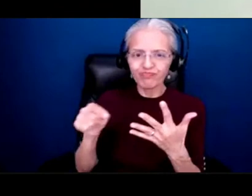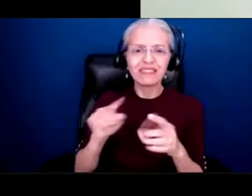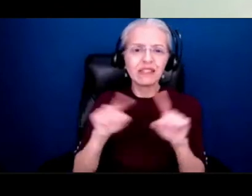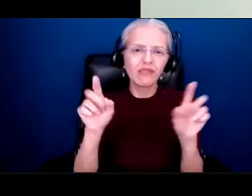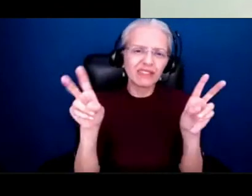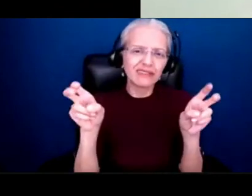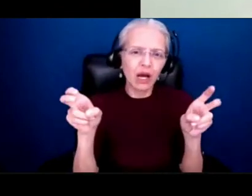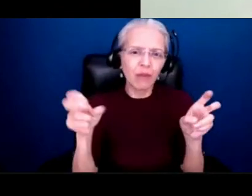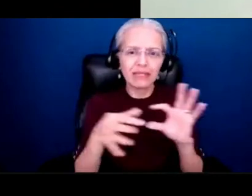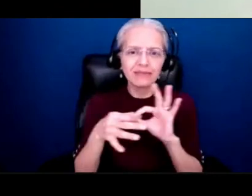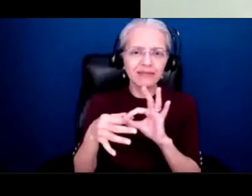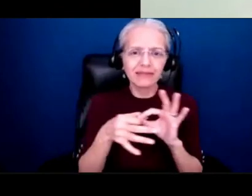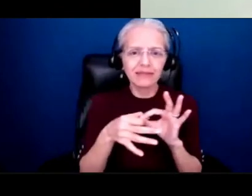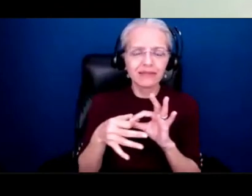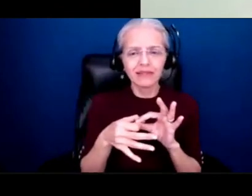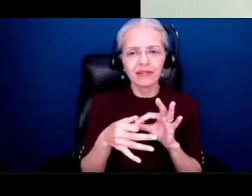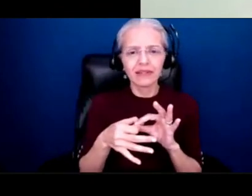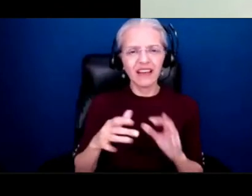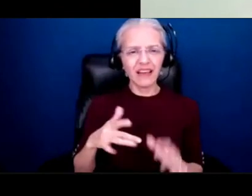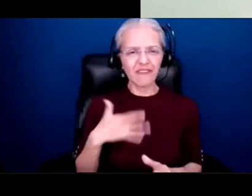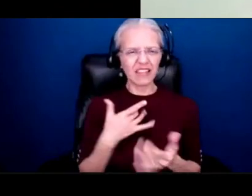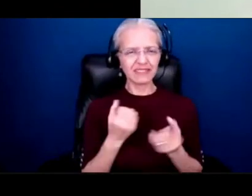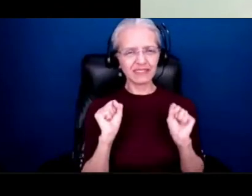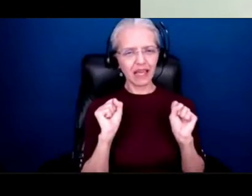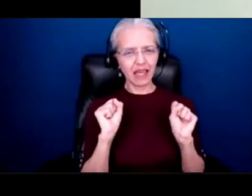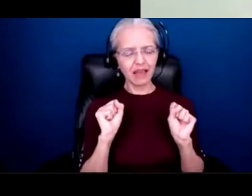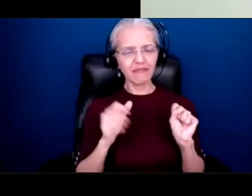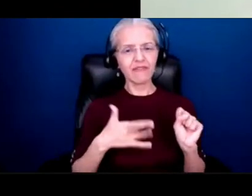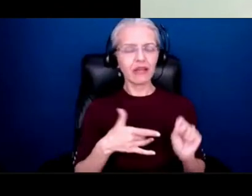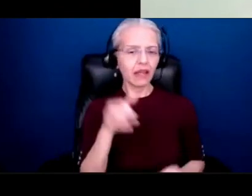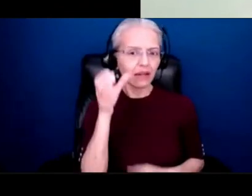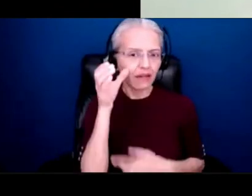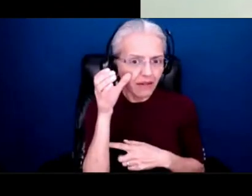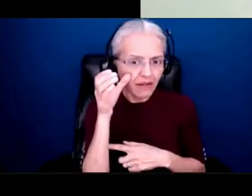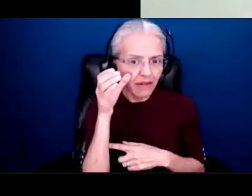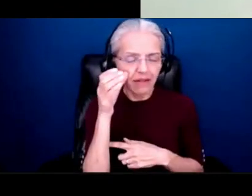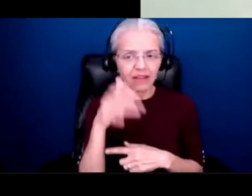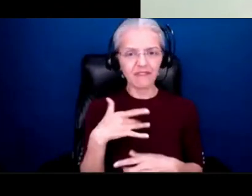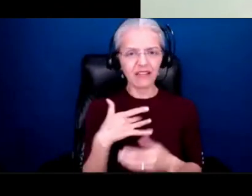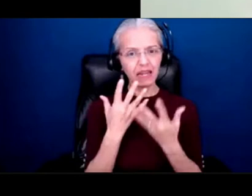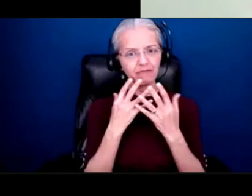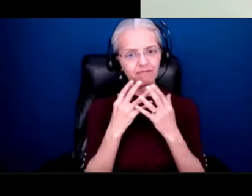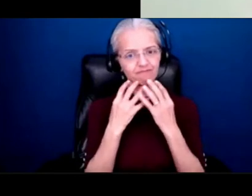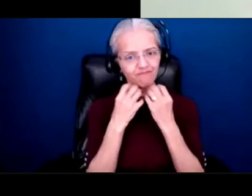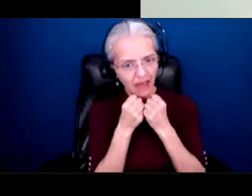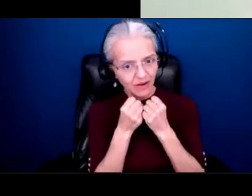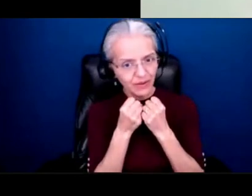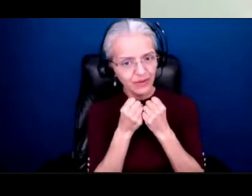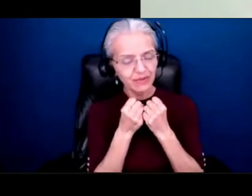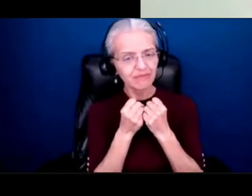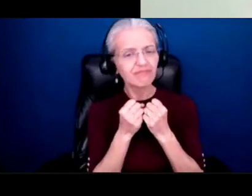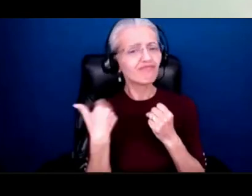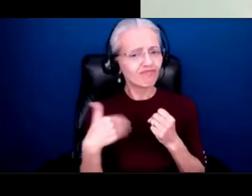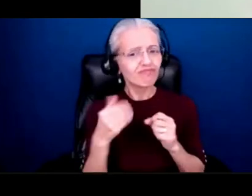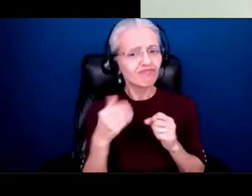around feeling safe and heard and valued, which is very important.